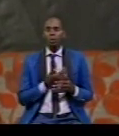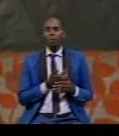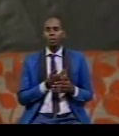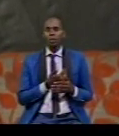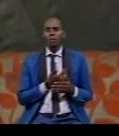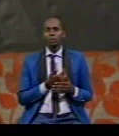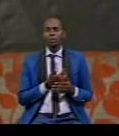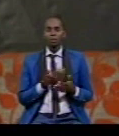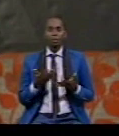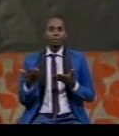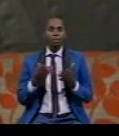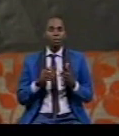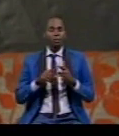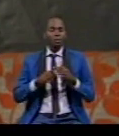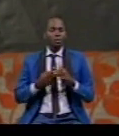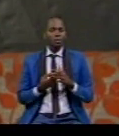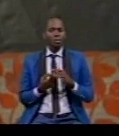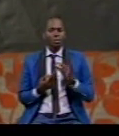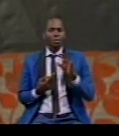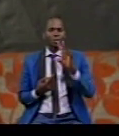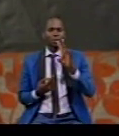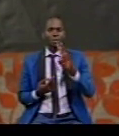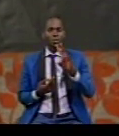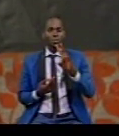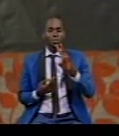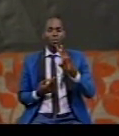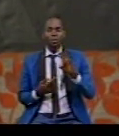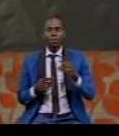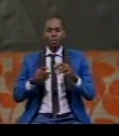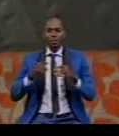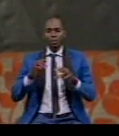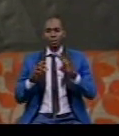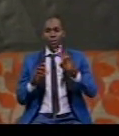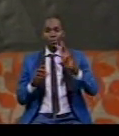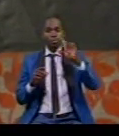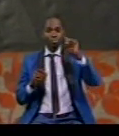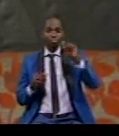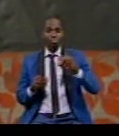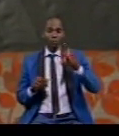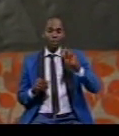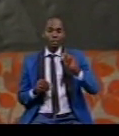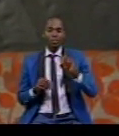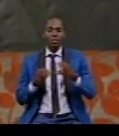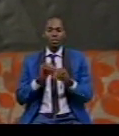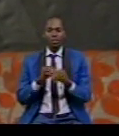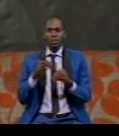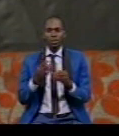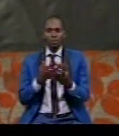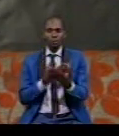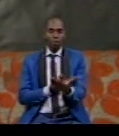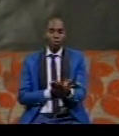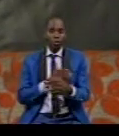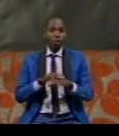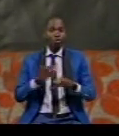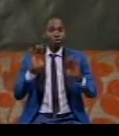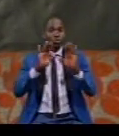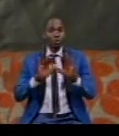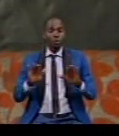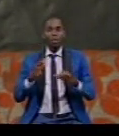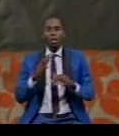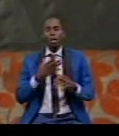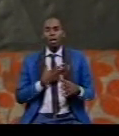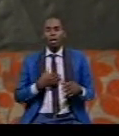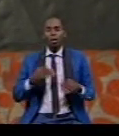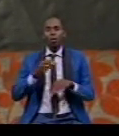confesseth and forsaketh his sin shall have